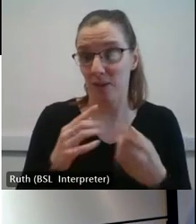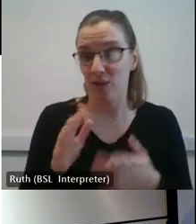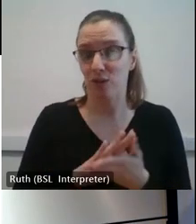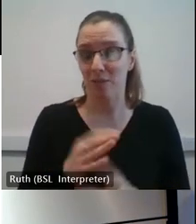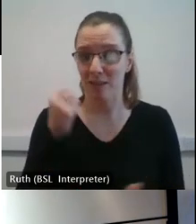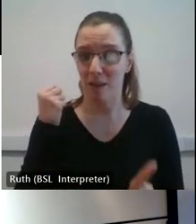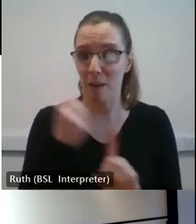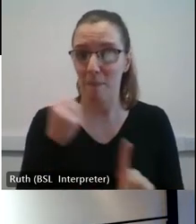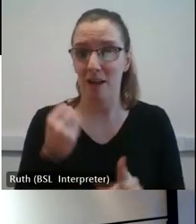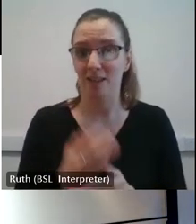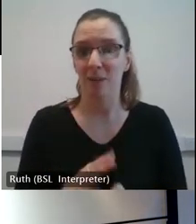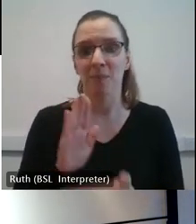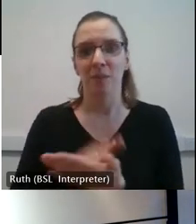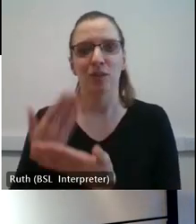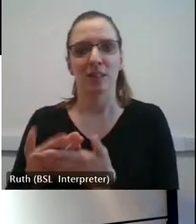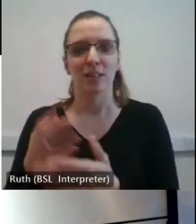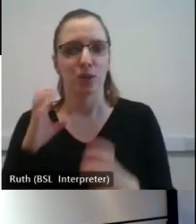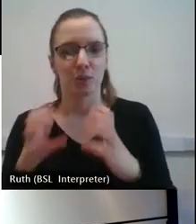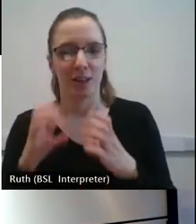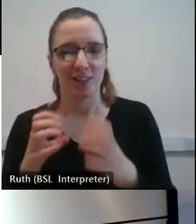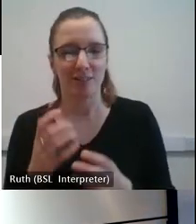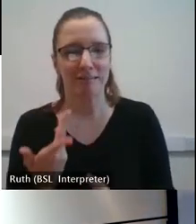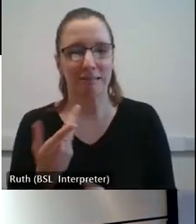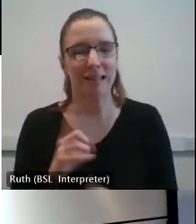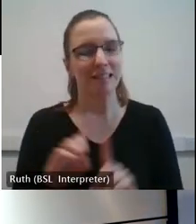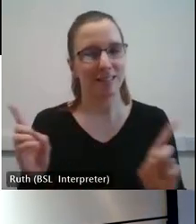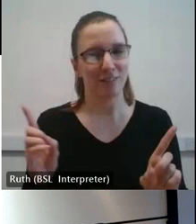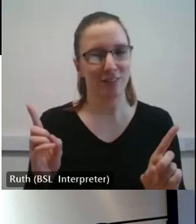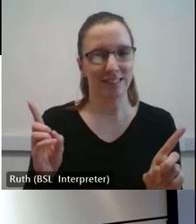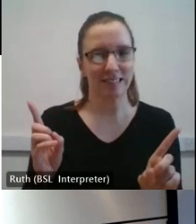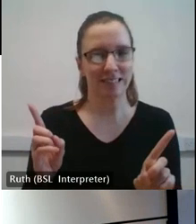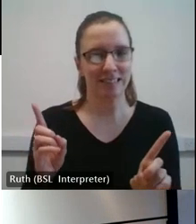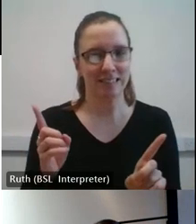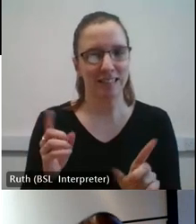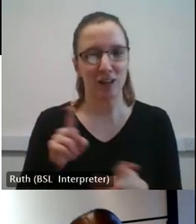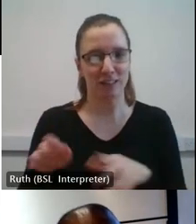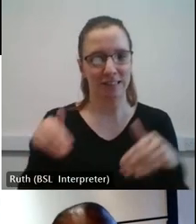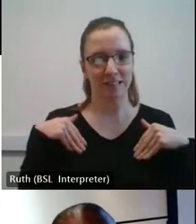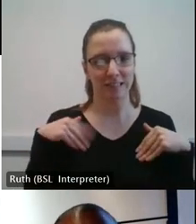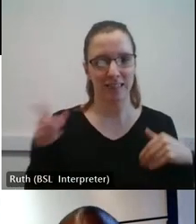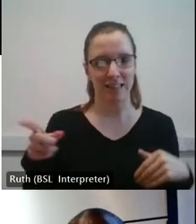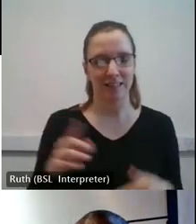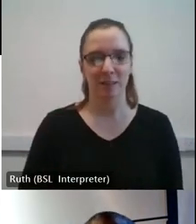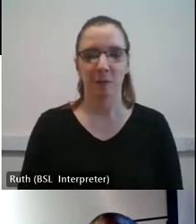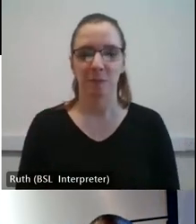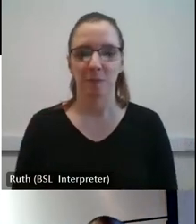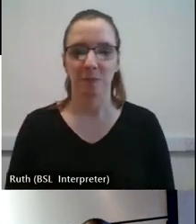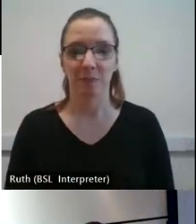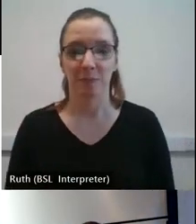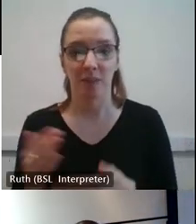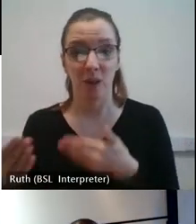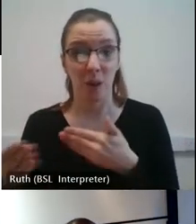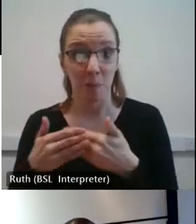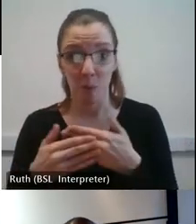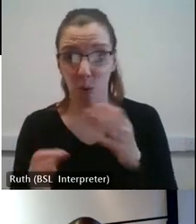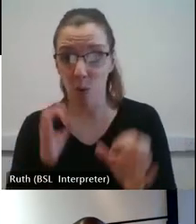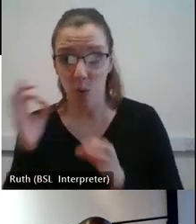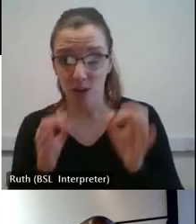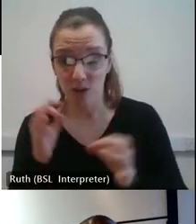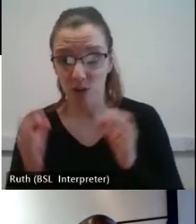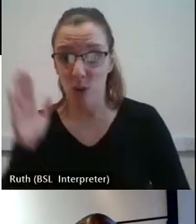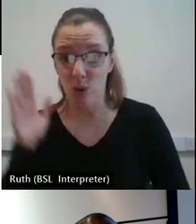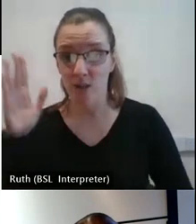and communication people, it's a completely different ballgame. Try to stay away from that. Okay. Any more questions? Any more hands